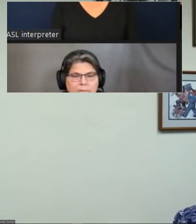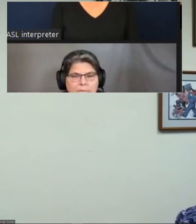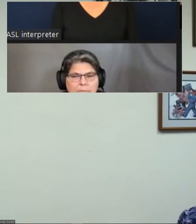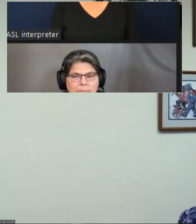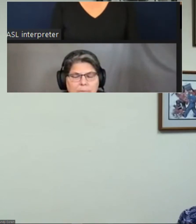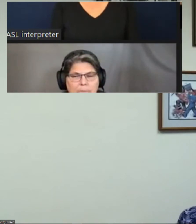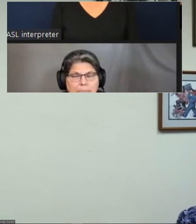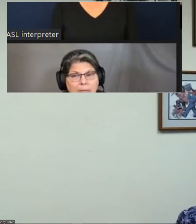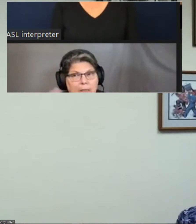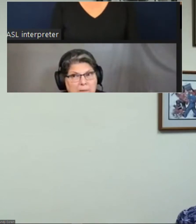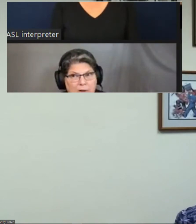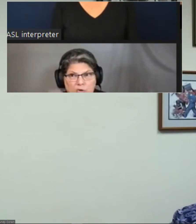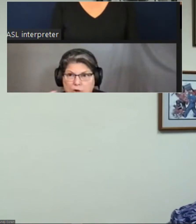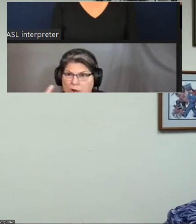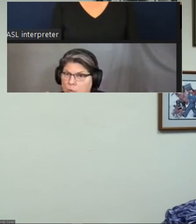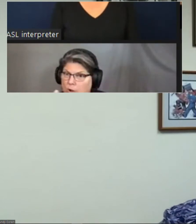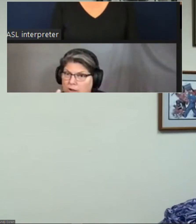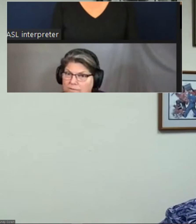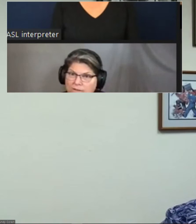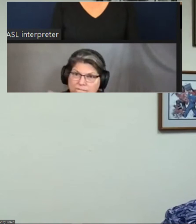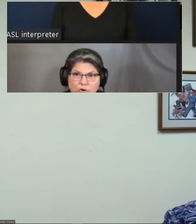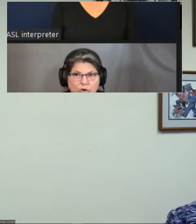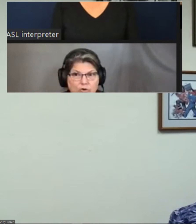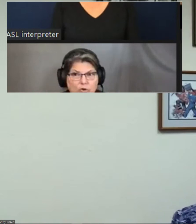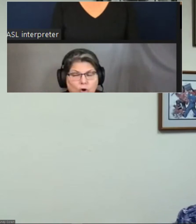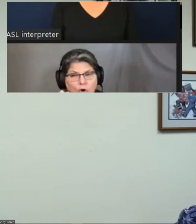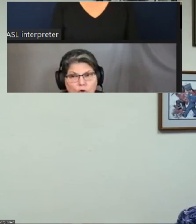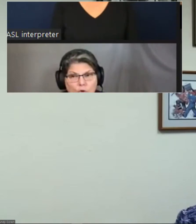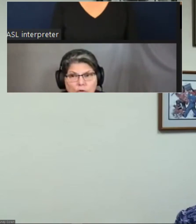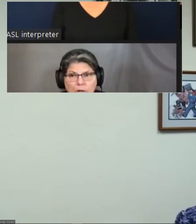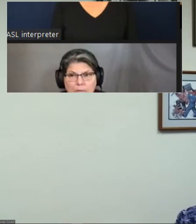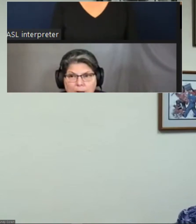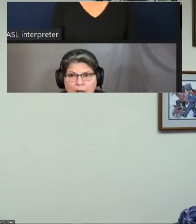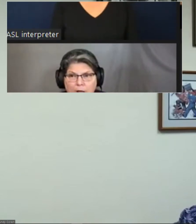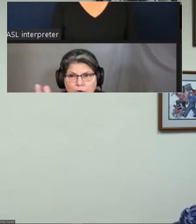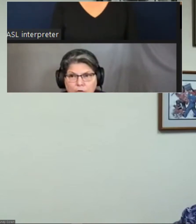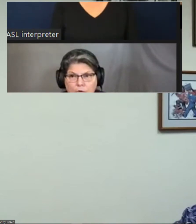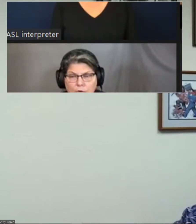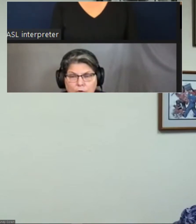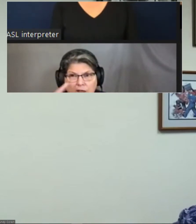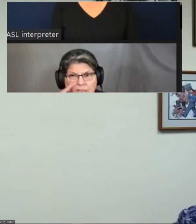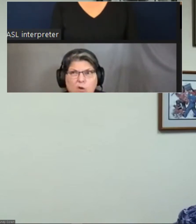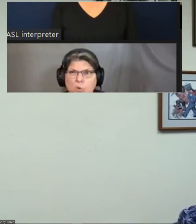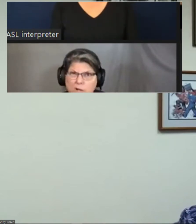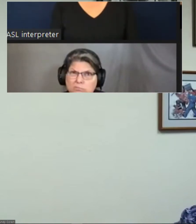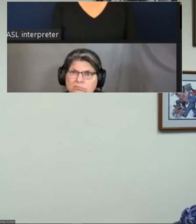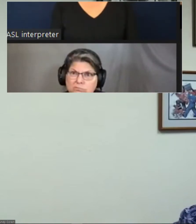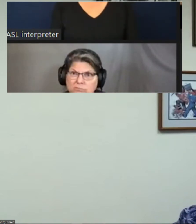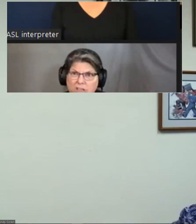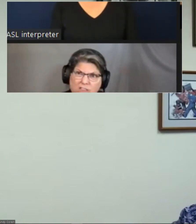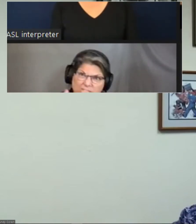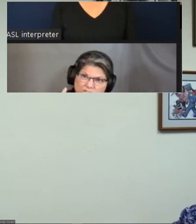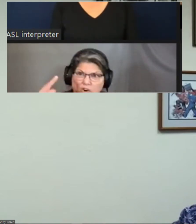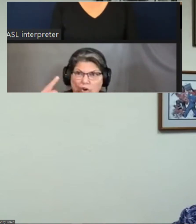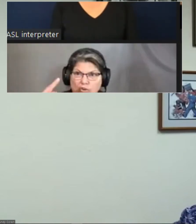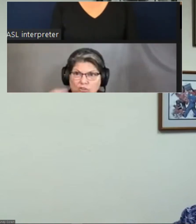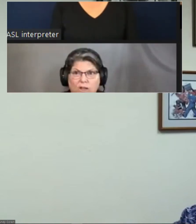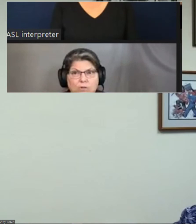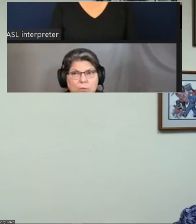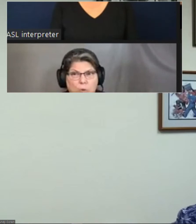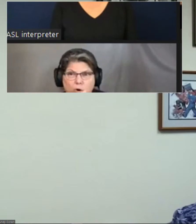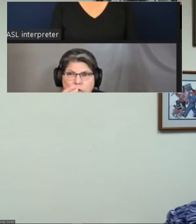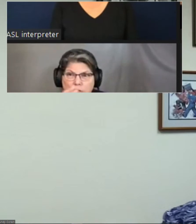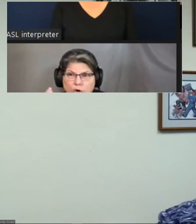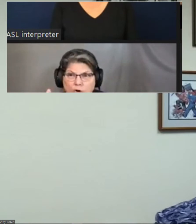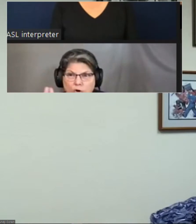first counties to start working with My Turn, and I think it was the first of the rural counties to pilot it. And we've given them a